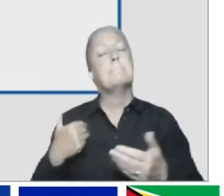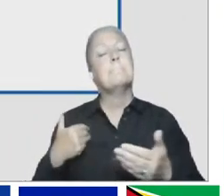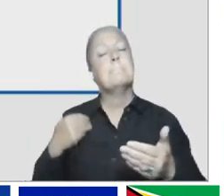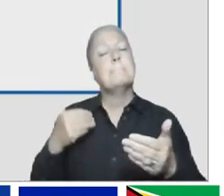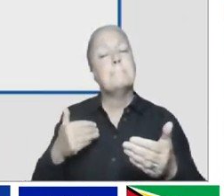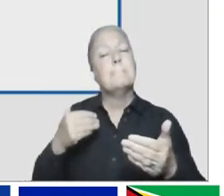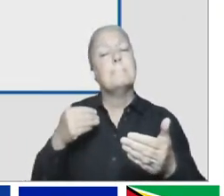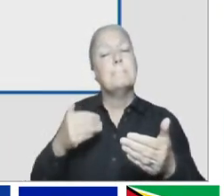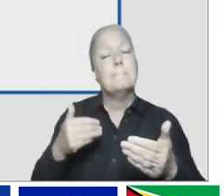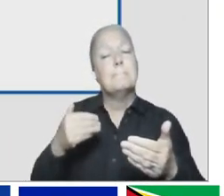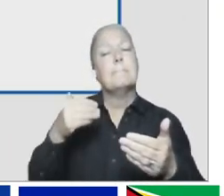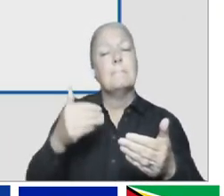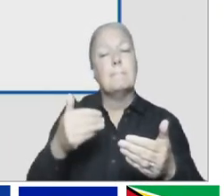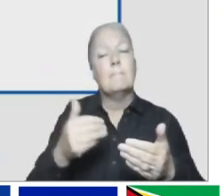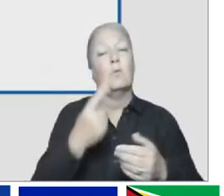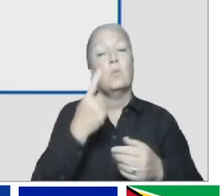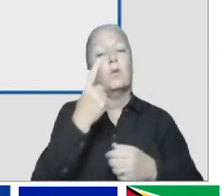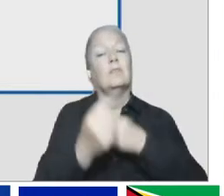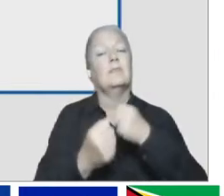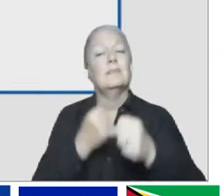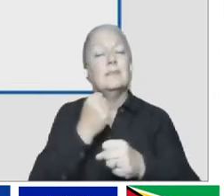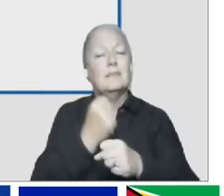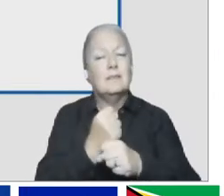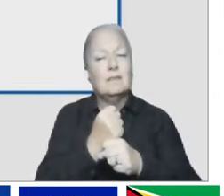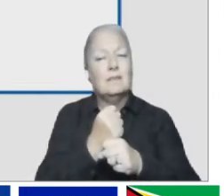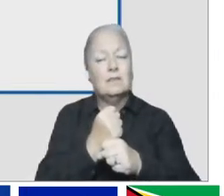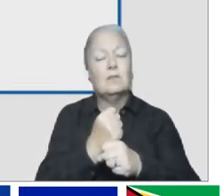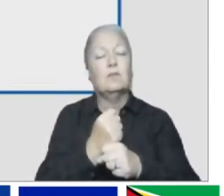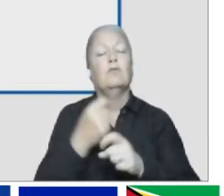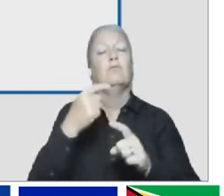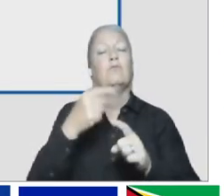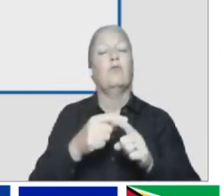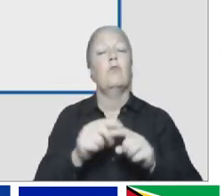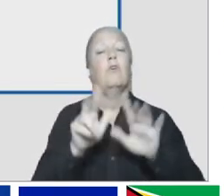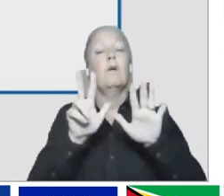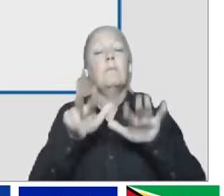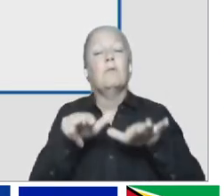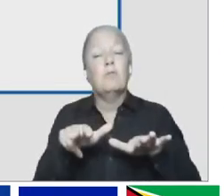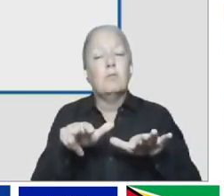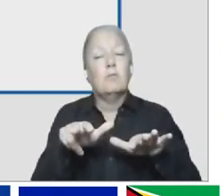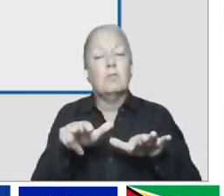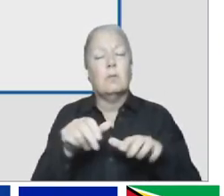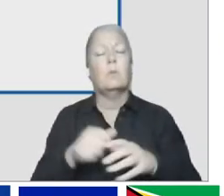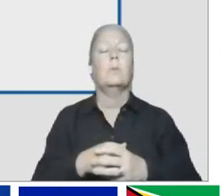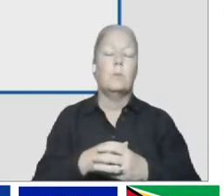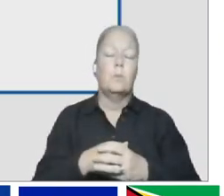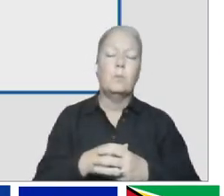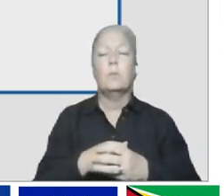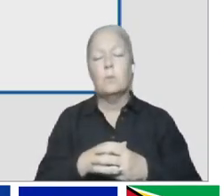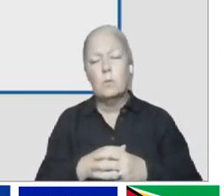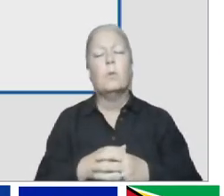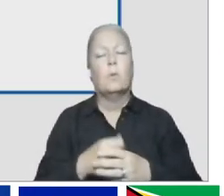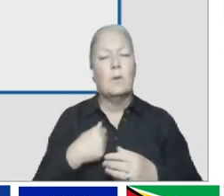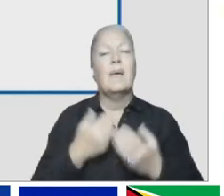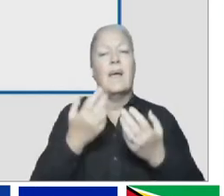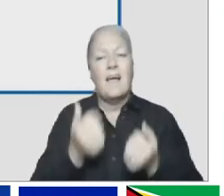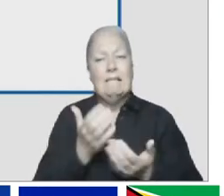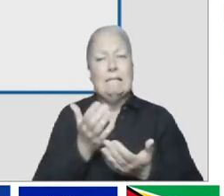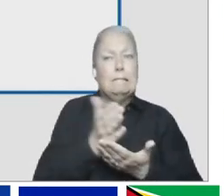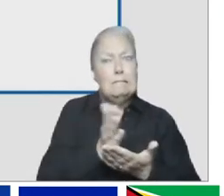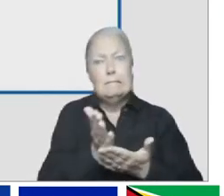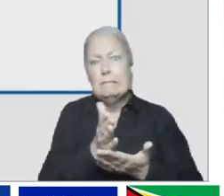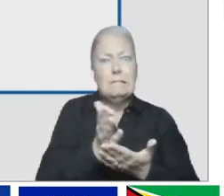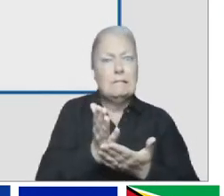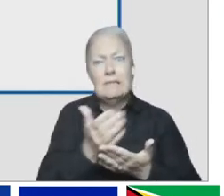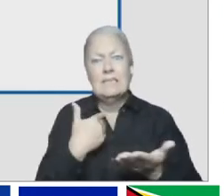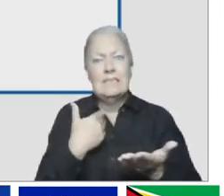and 8 months has been of a great uncertainty before the unknown and the dilemma of each